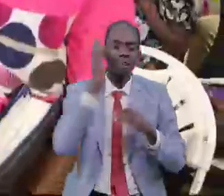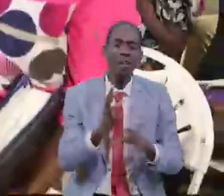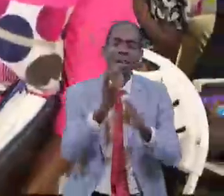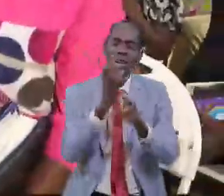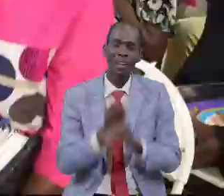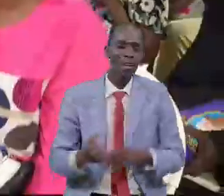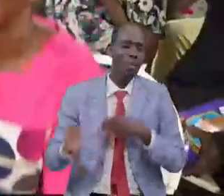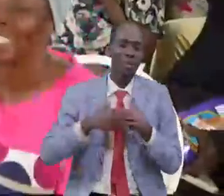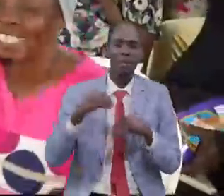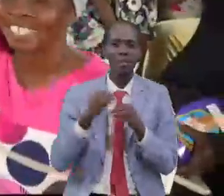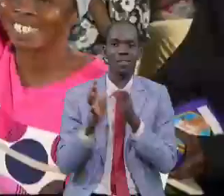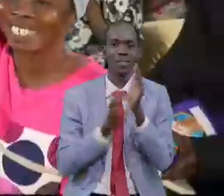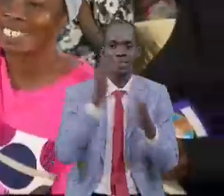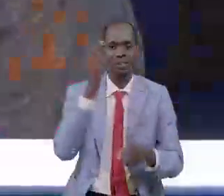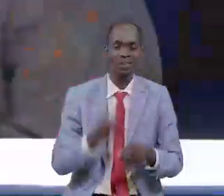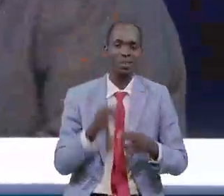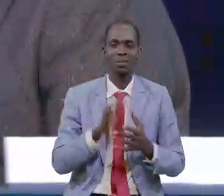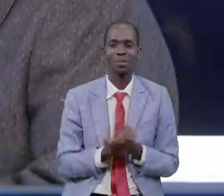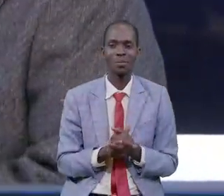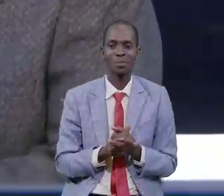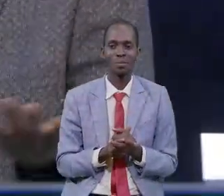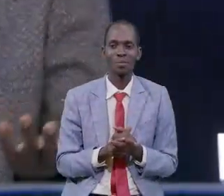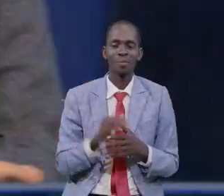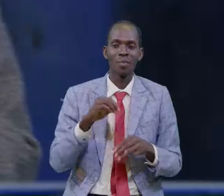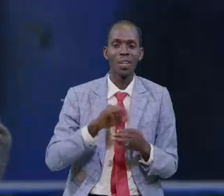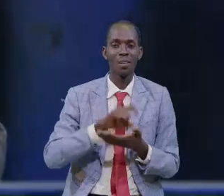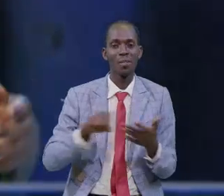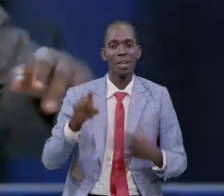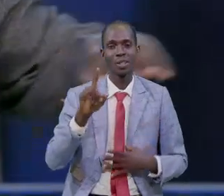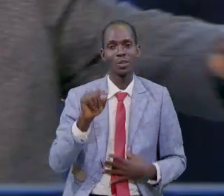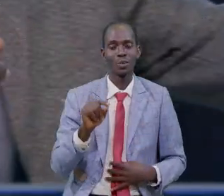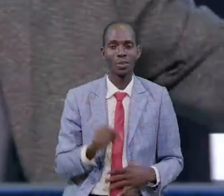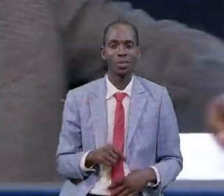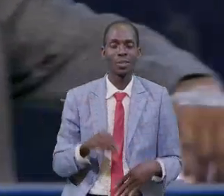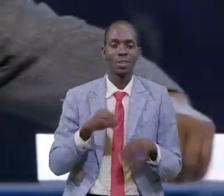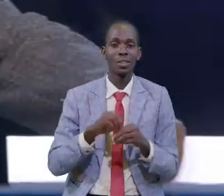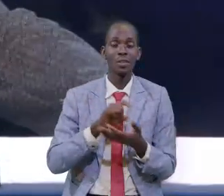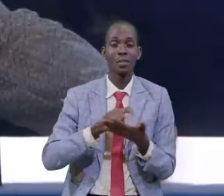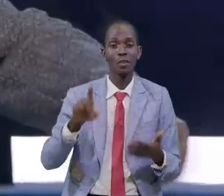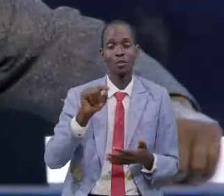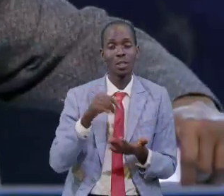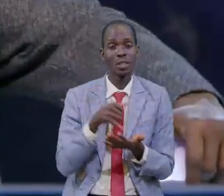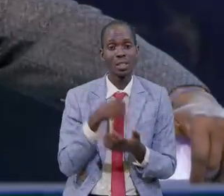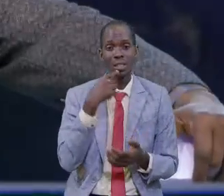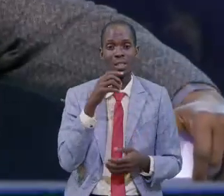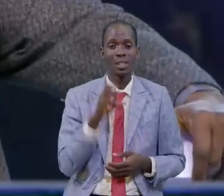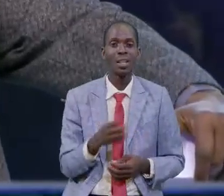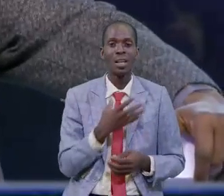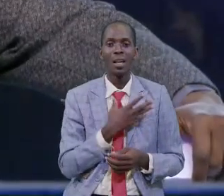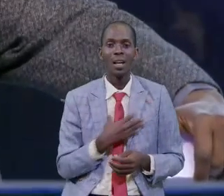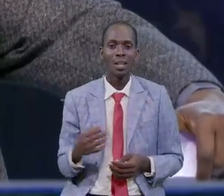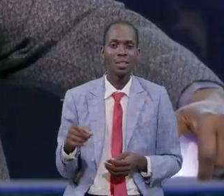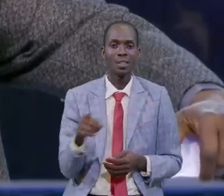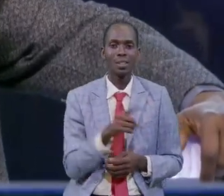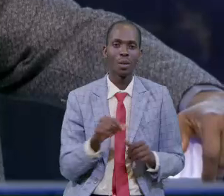Look at verse 20. In verse 20 it says, And they went forth, and